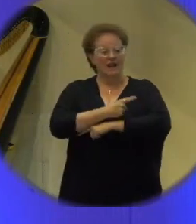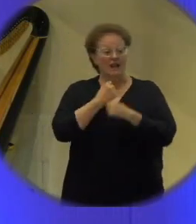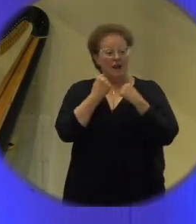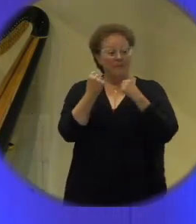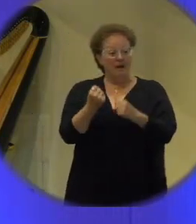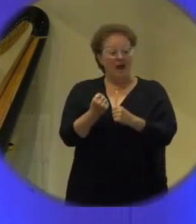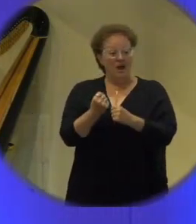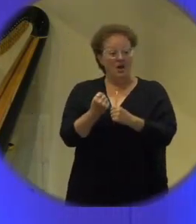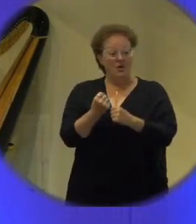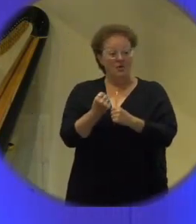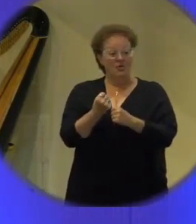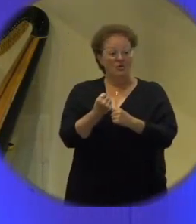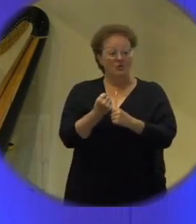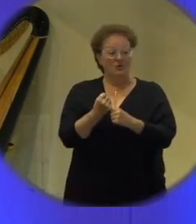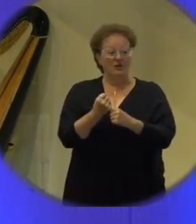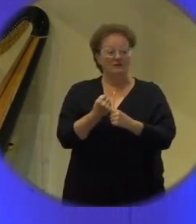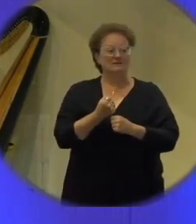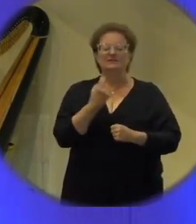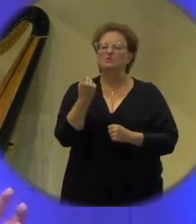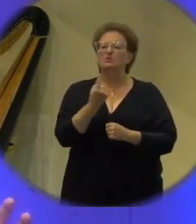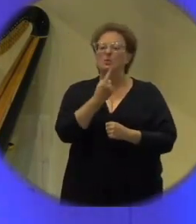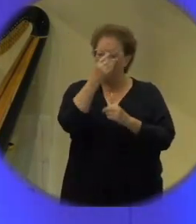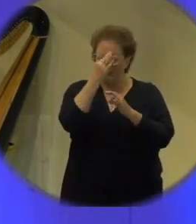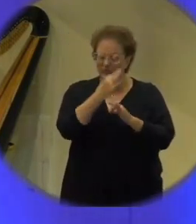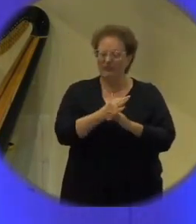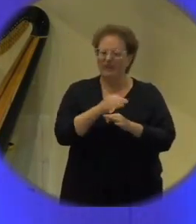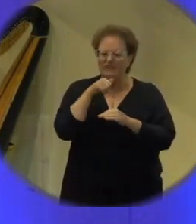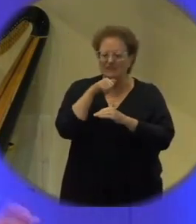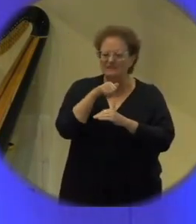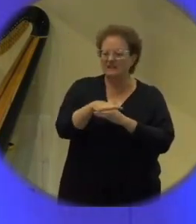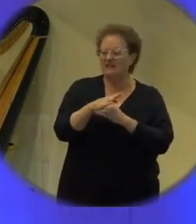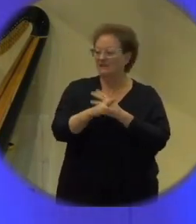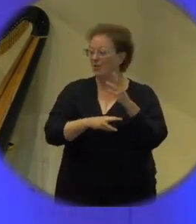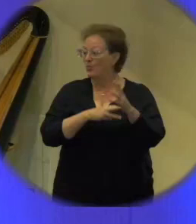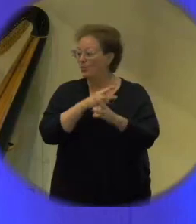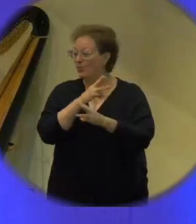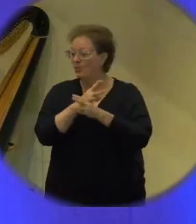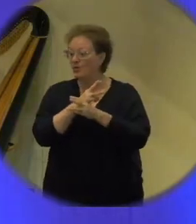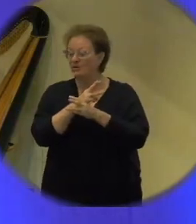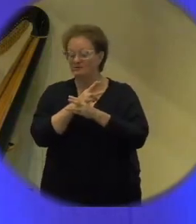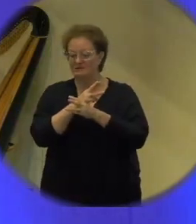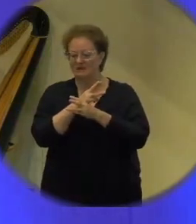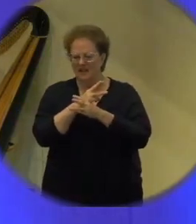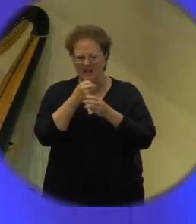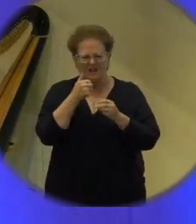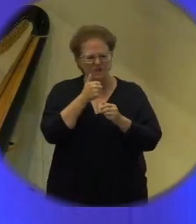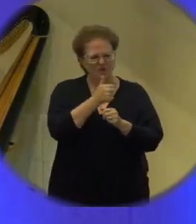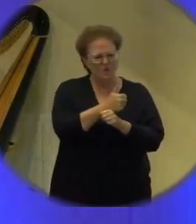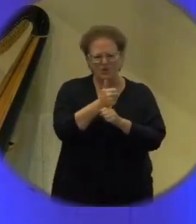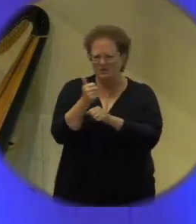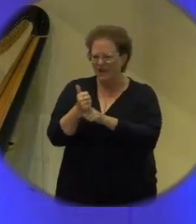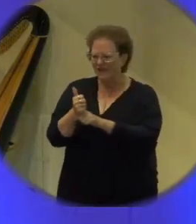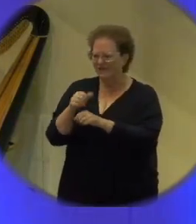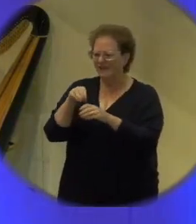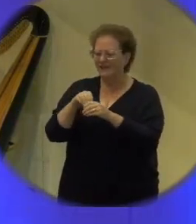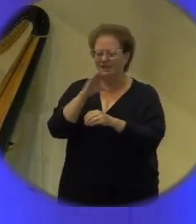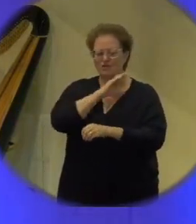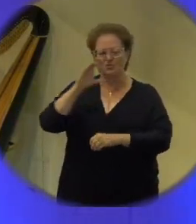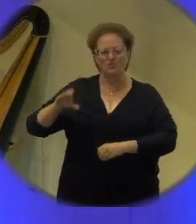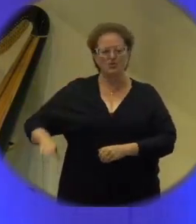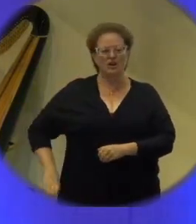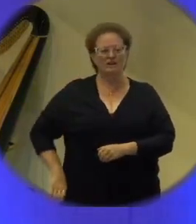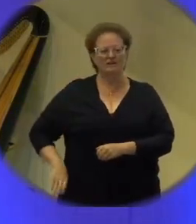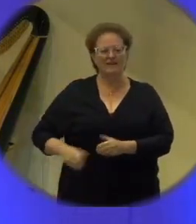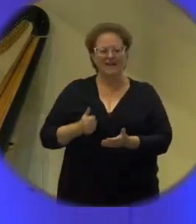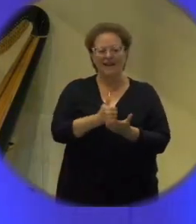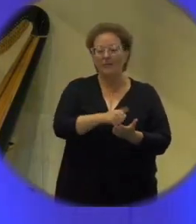power of the solitude of faith as it is sent into this world. Just be yourselves in Christ for others. Be open